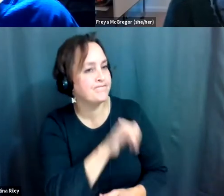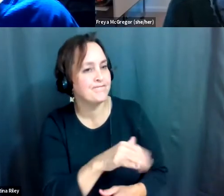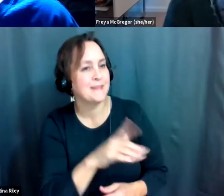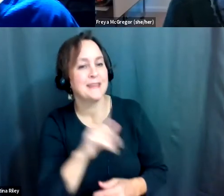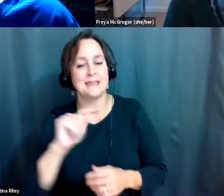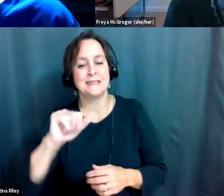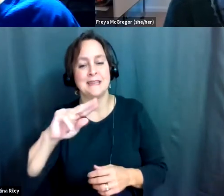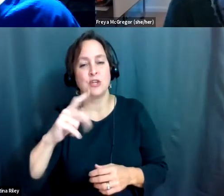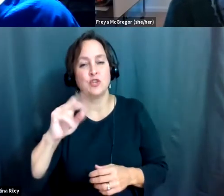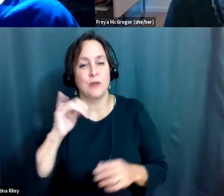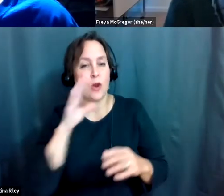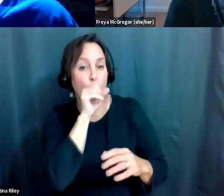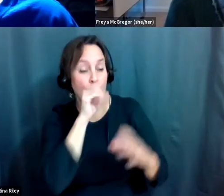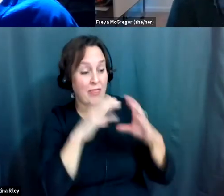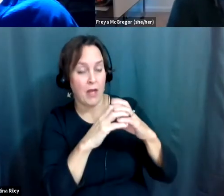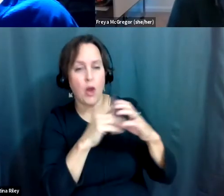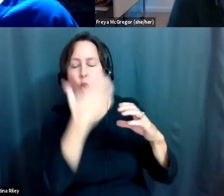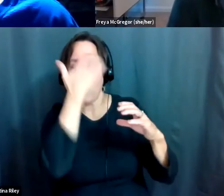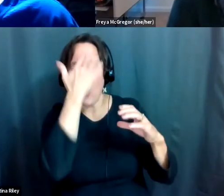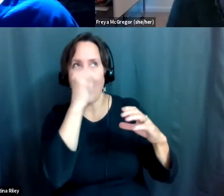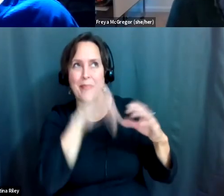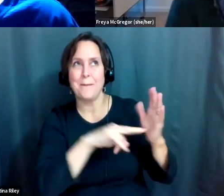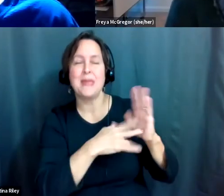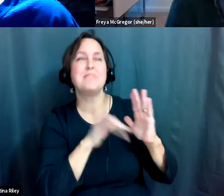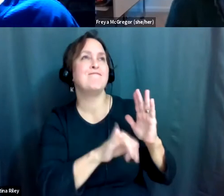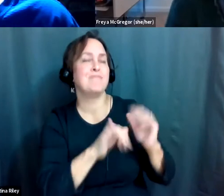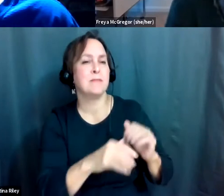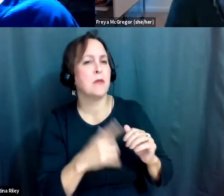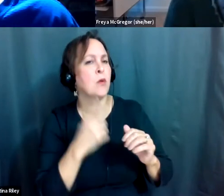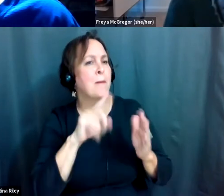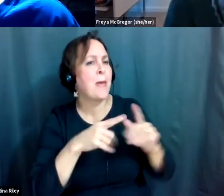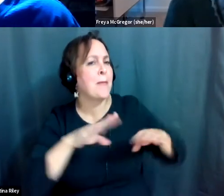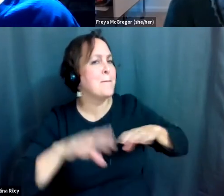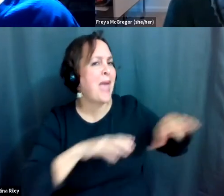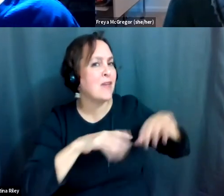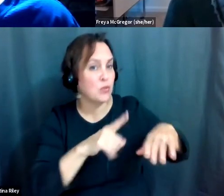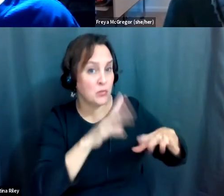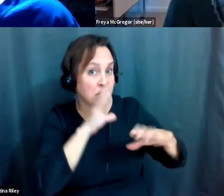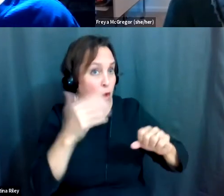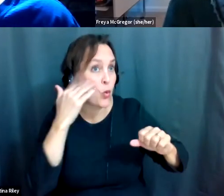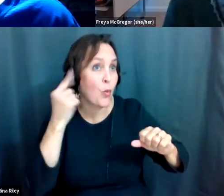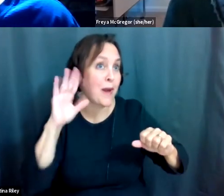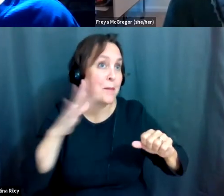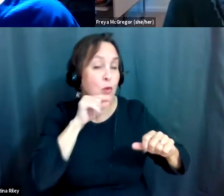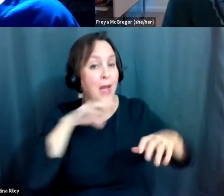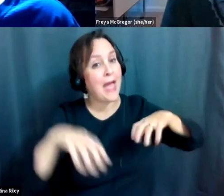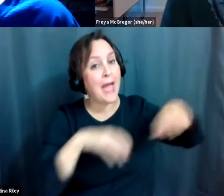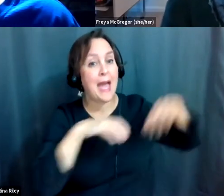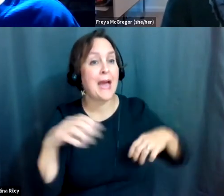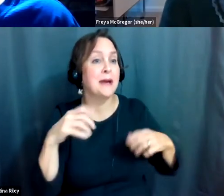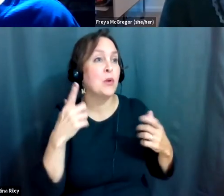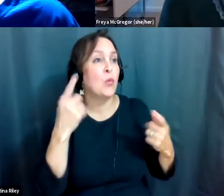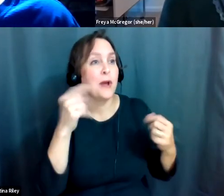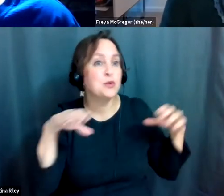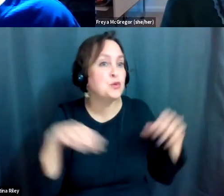what that is like, you know, you can imagine. Yeah. What about their behavior? Are you interested in knowing like what that bird's up to in that